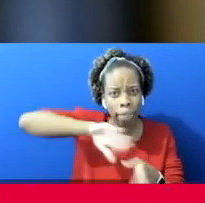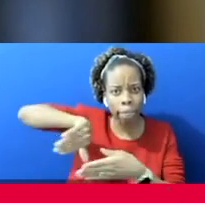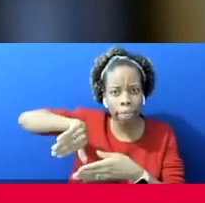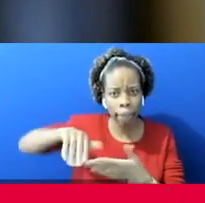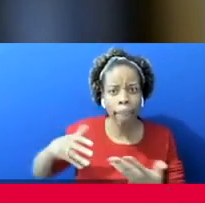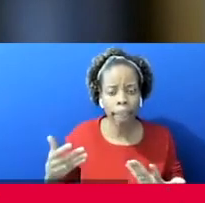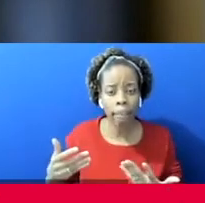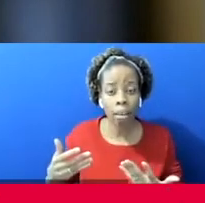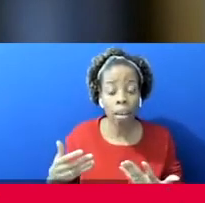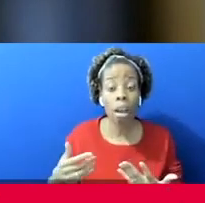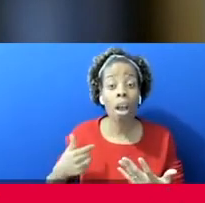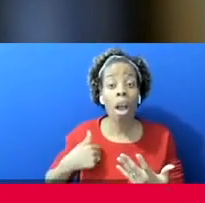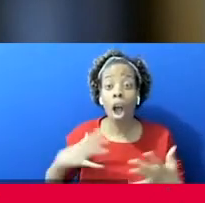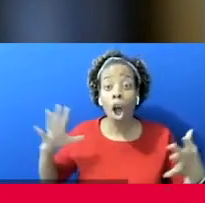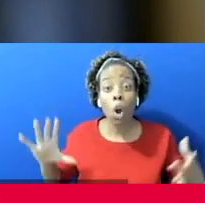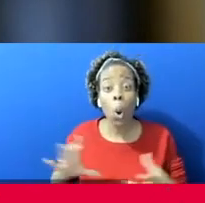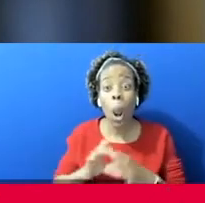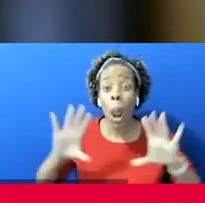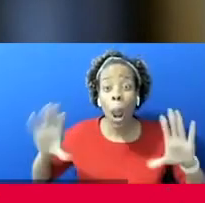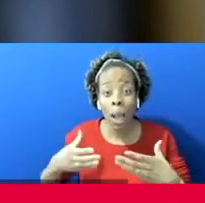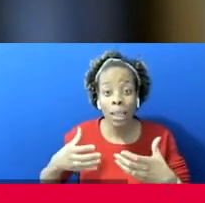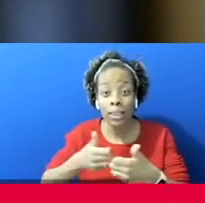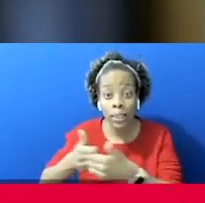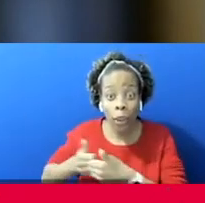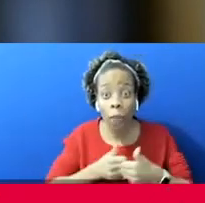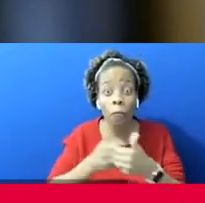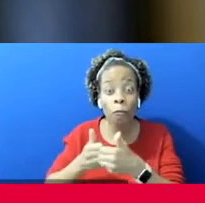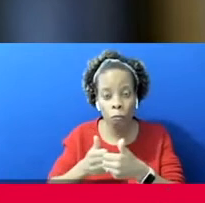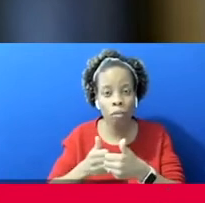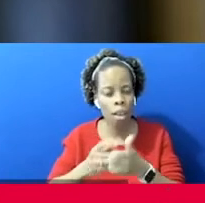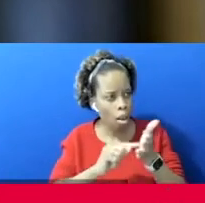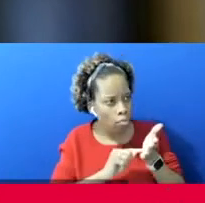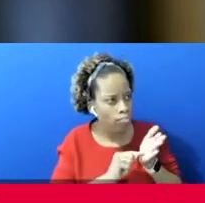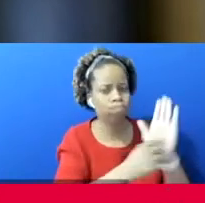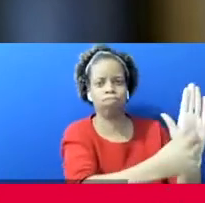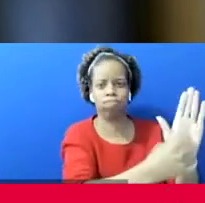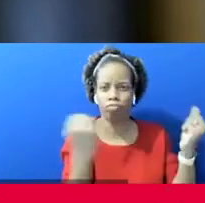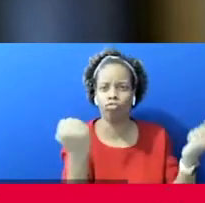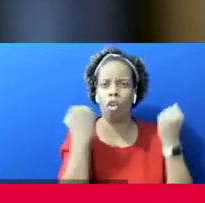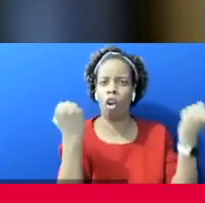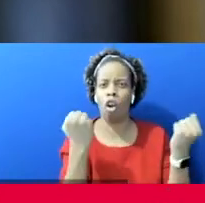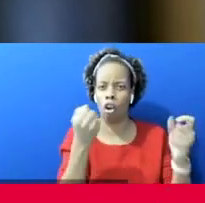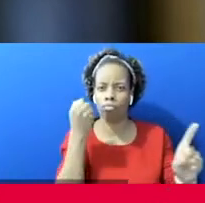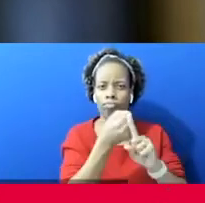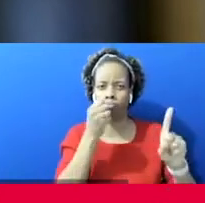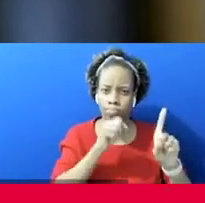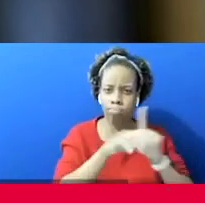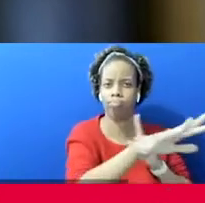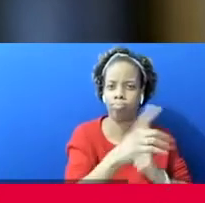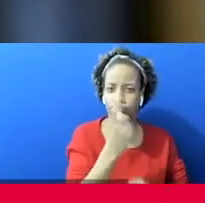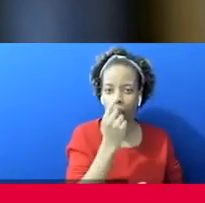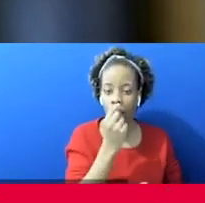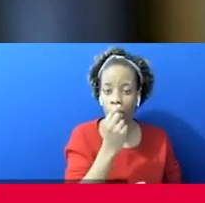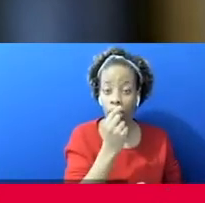that those issues are less likely to crop up, so that when you do get the meeting that is actually useful, you're not